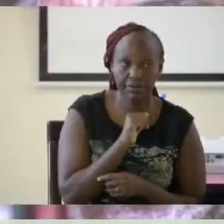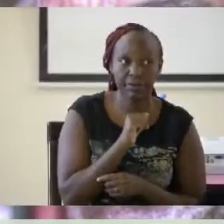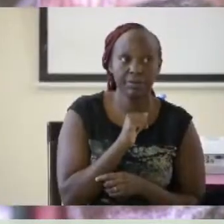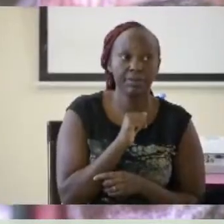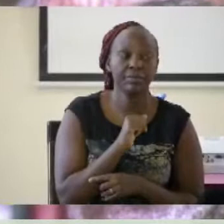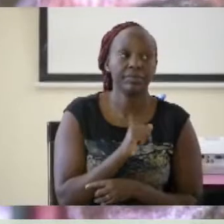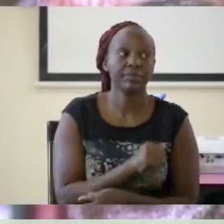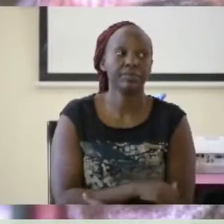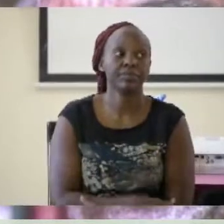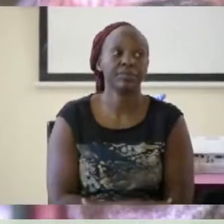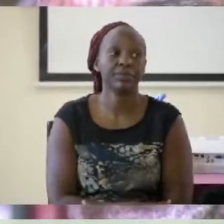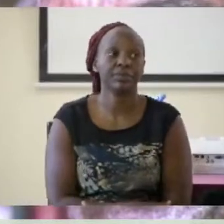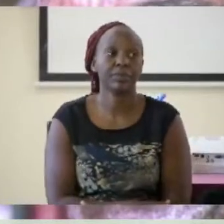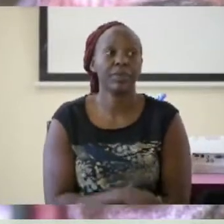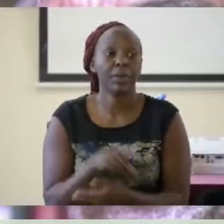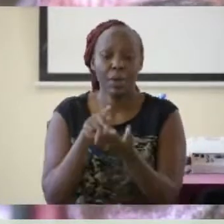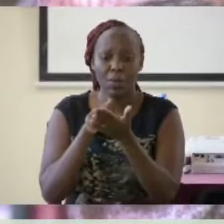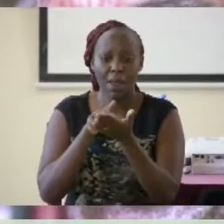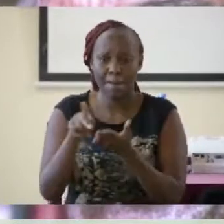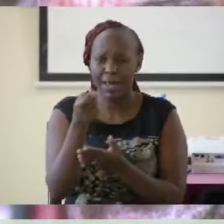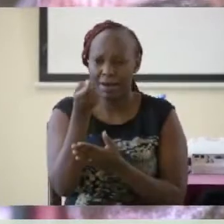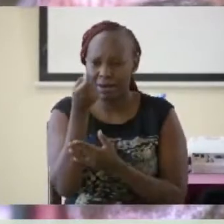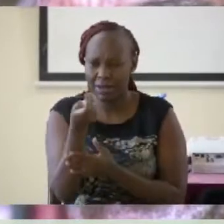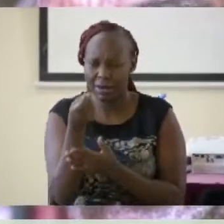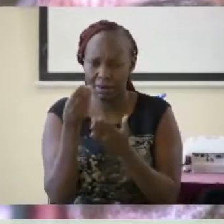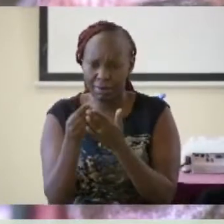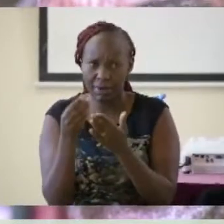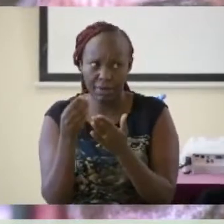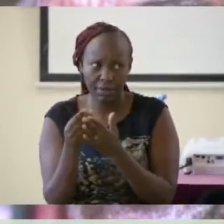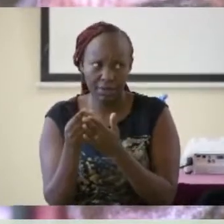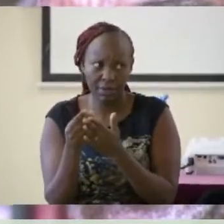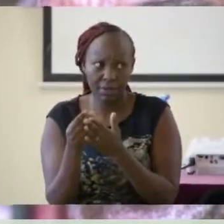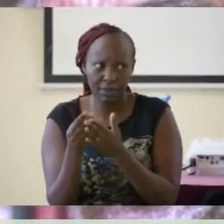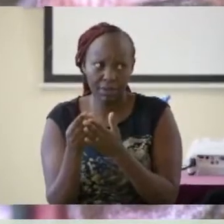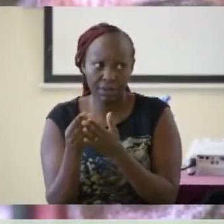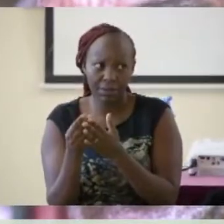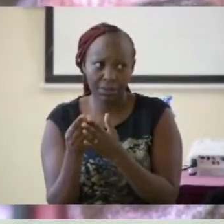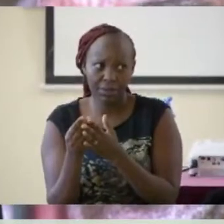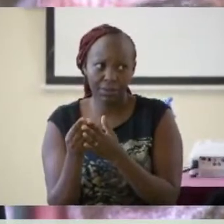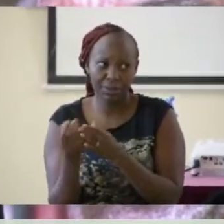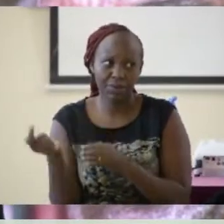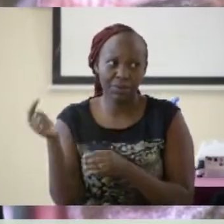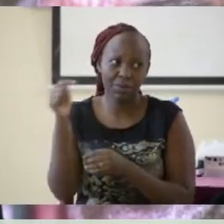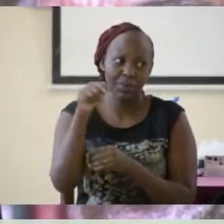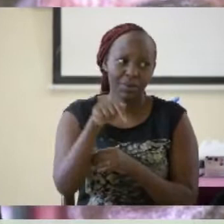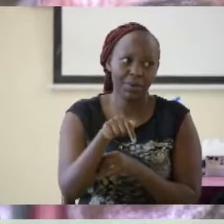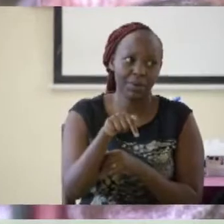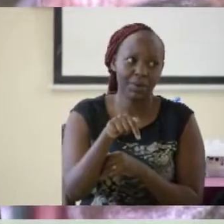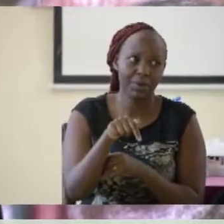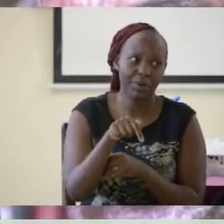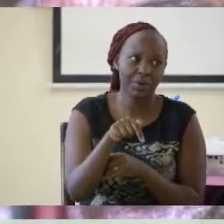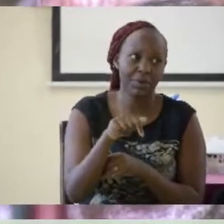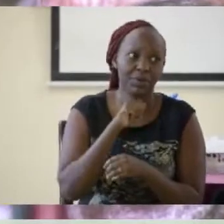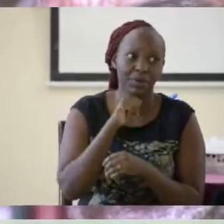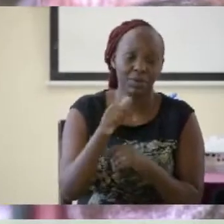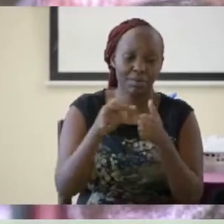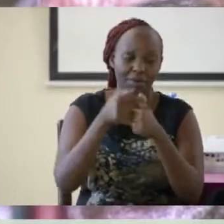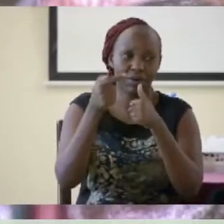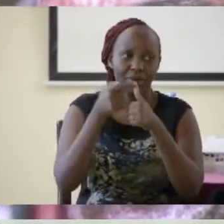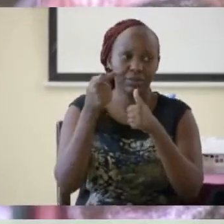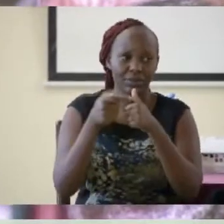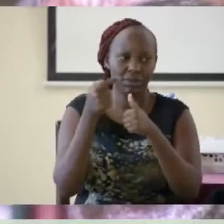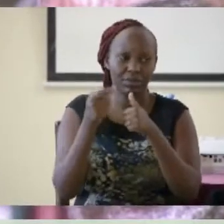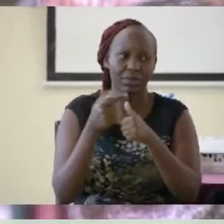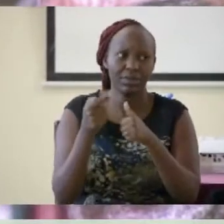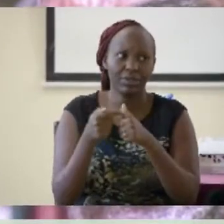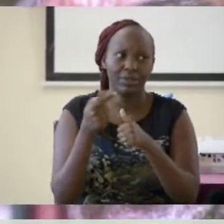Because we are paid very little money to attend to the indigent, we don't prioritize. I